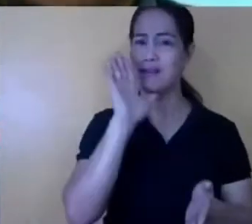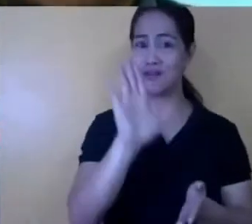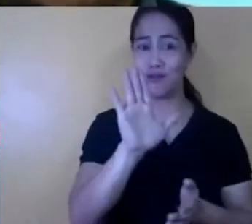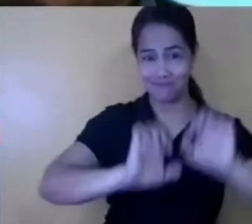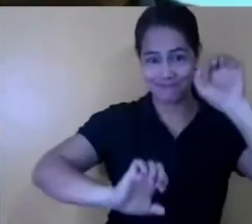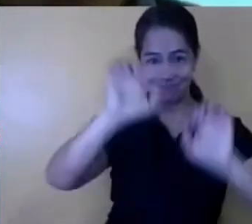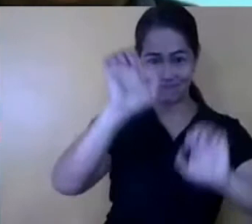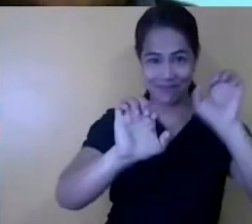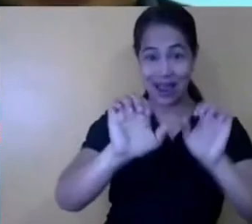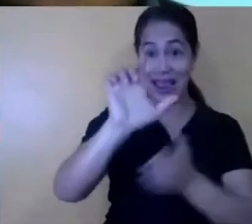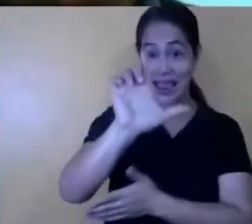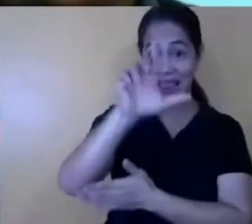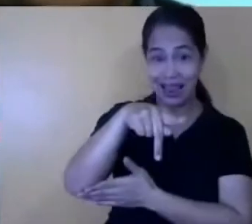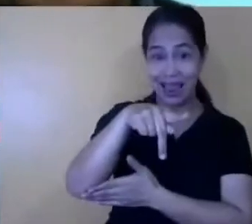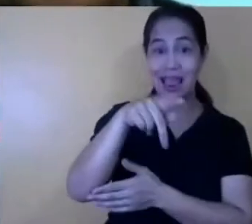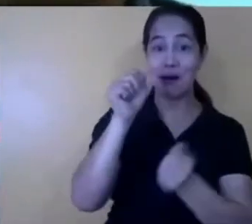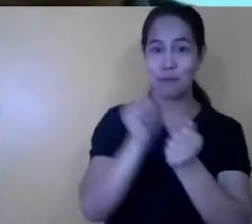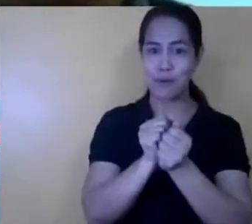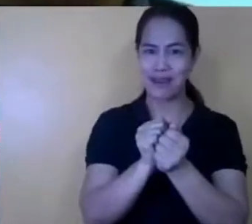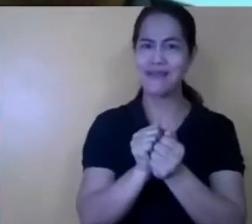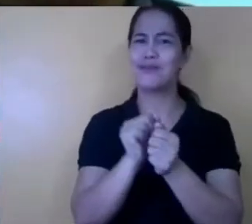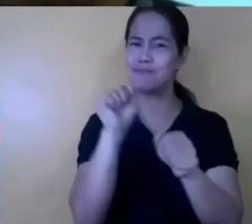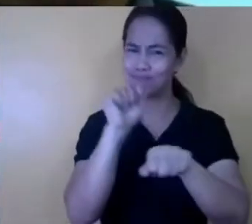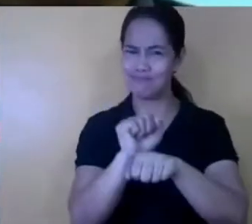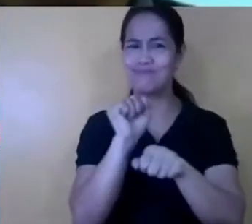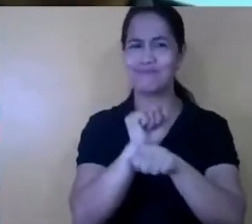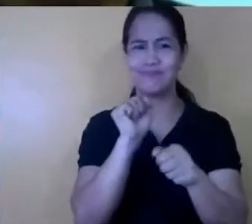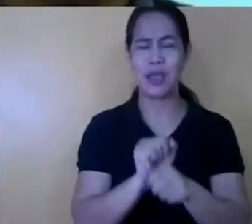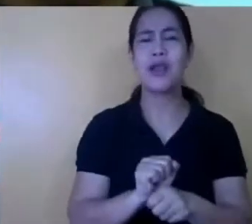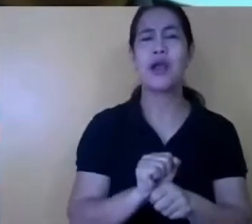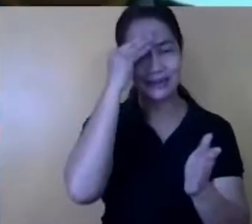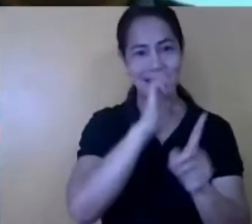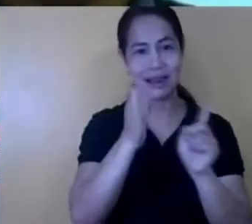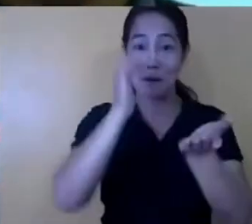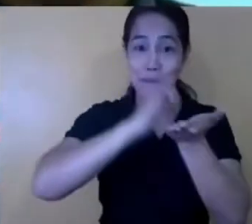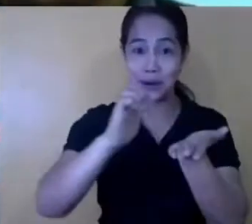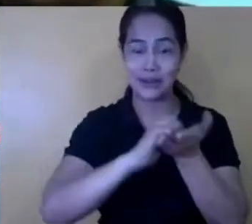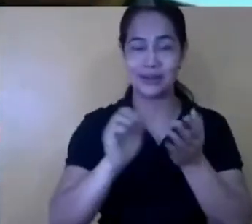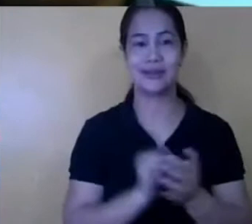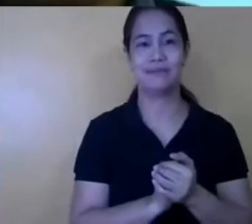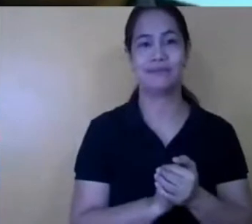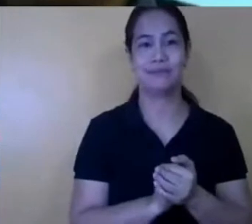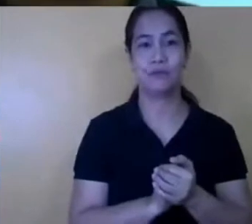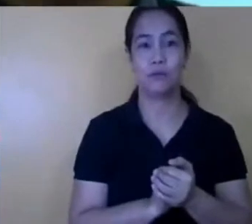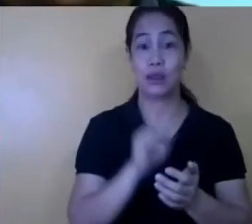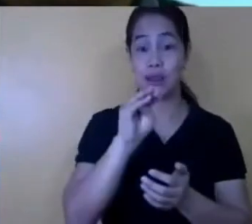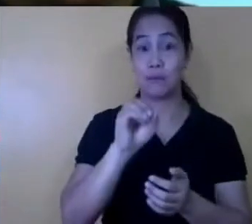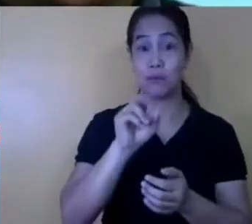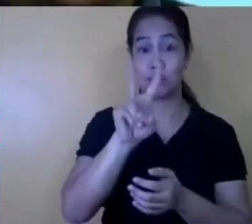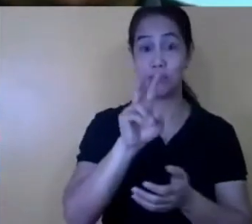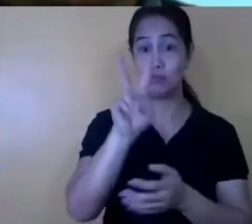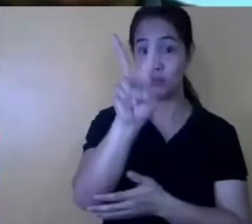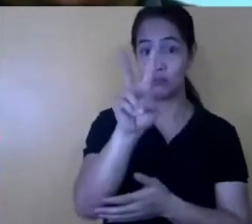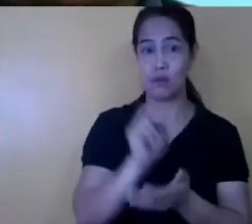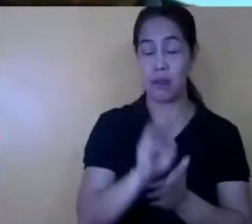of colleagues to enhance their own learner-centered teaching practice. MOV2, Minutes of Lock